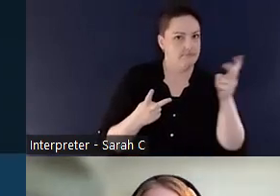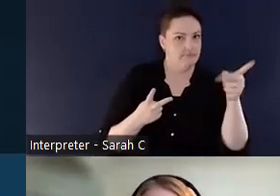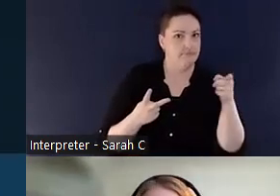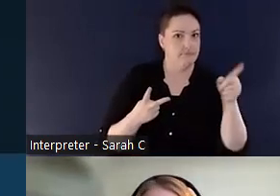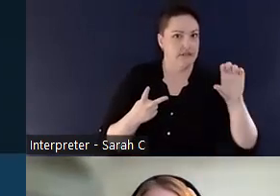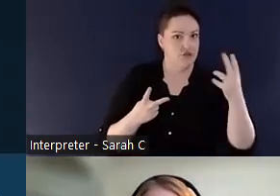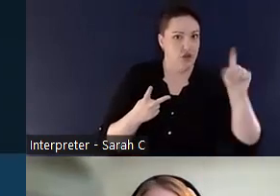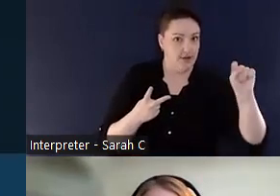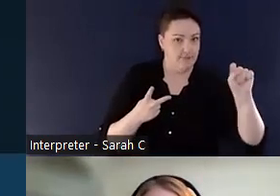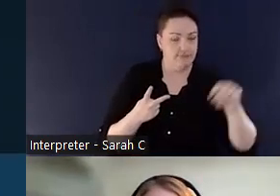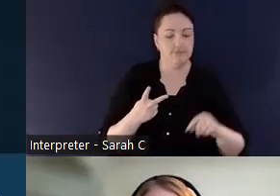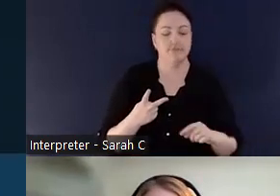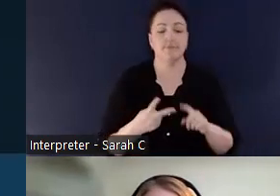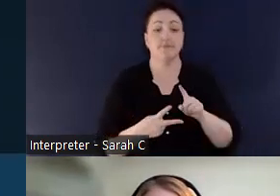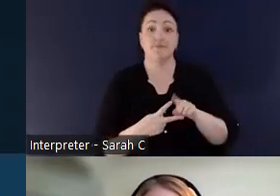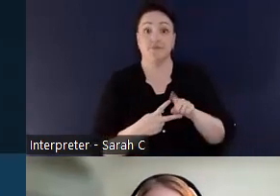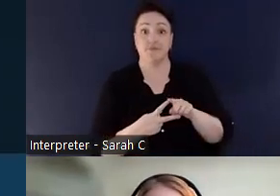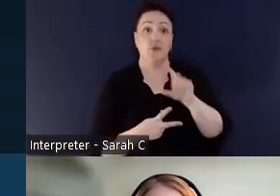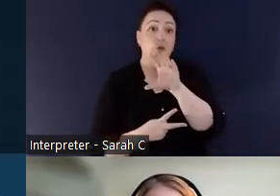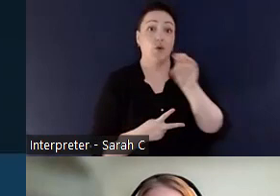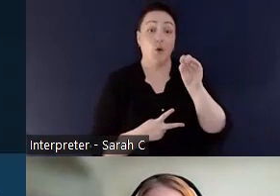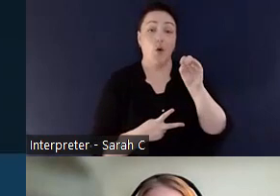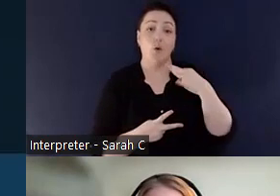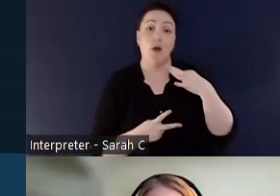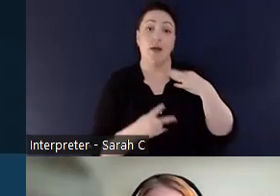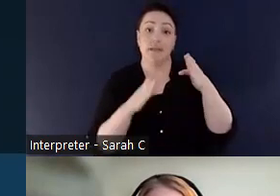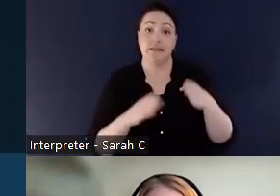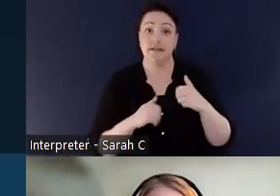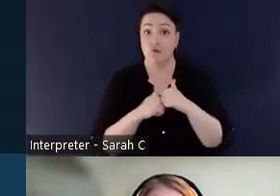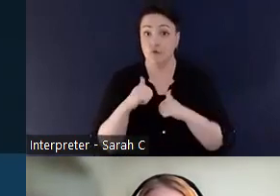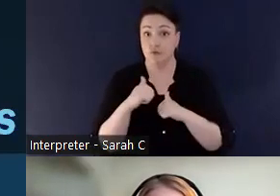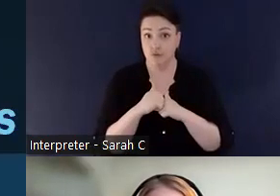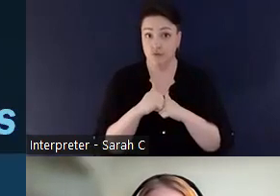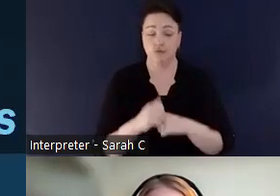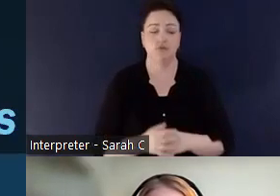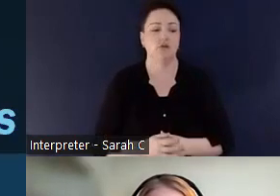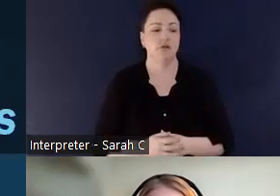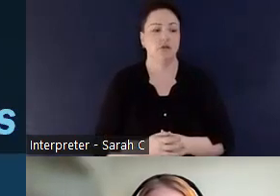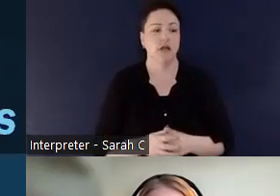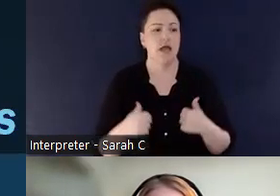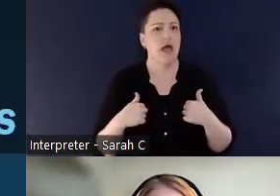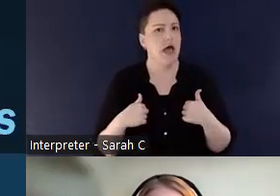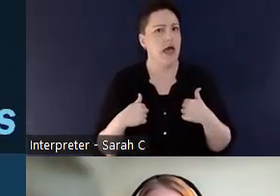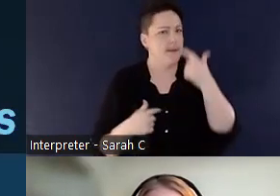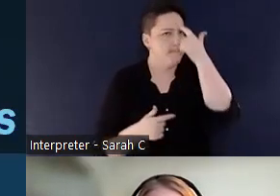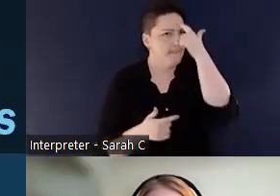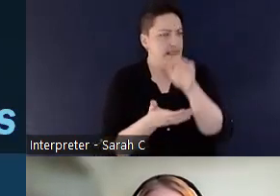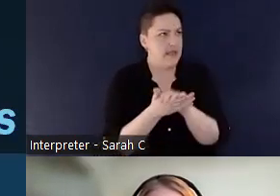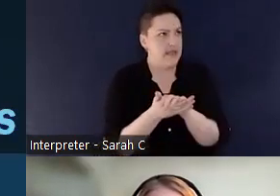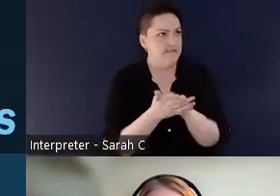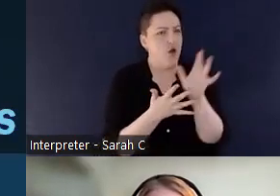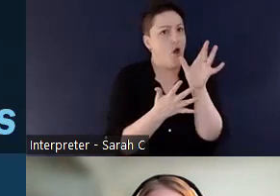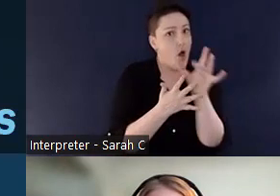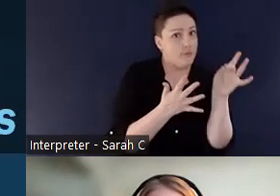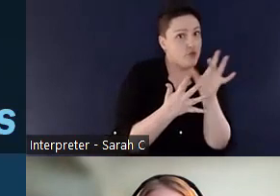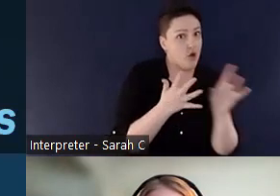And the co-applicant structure, I believe, is an optional but recommended structure.